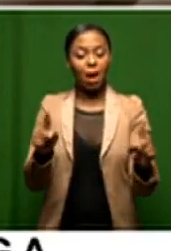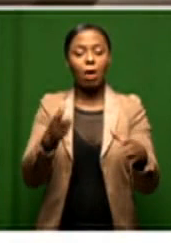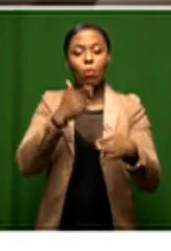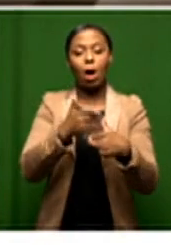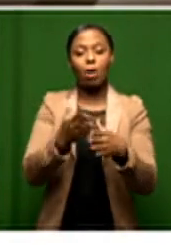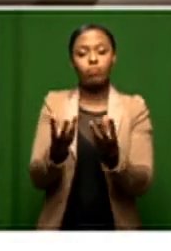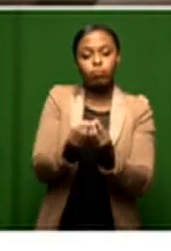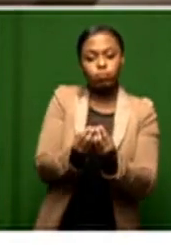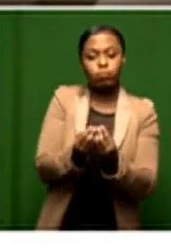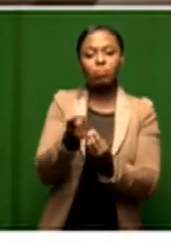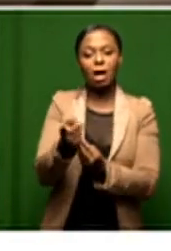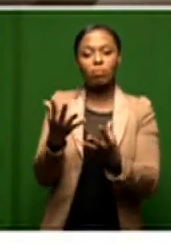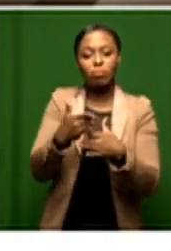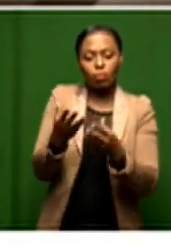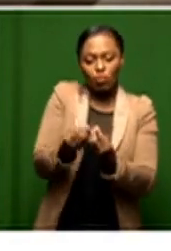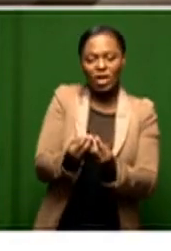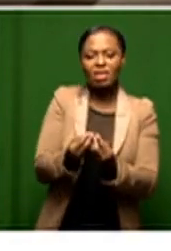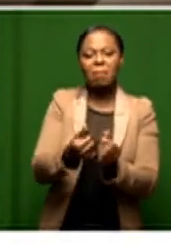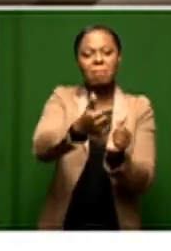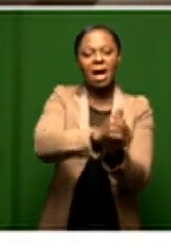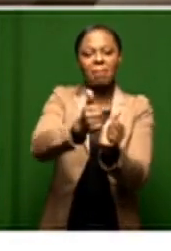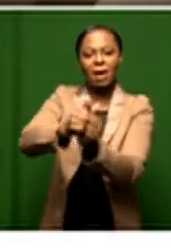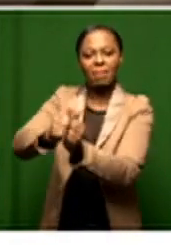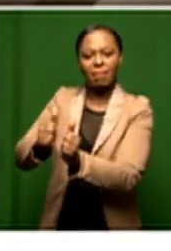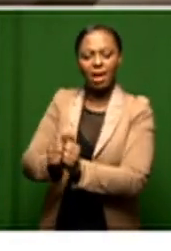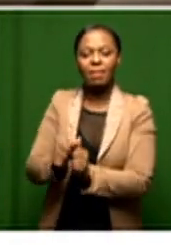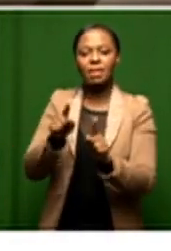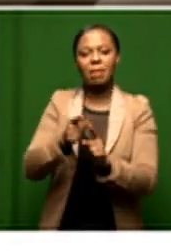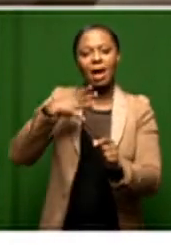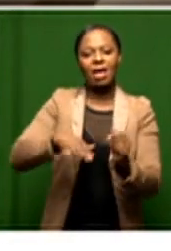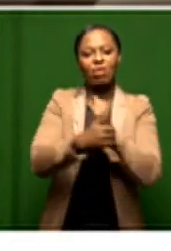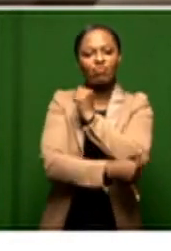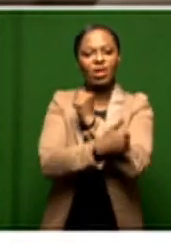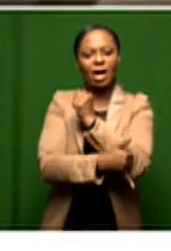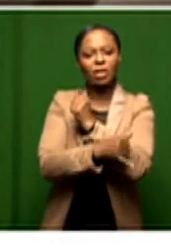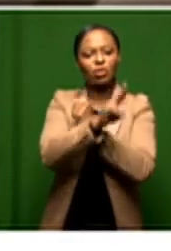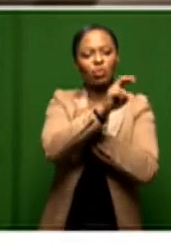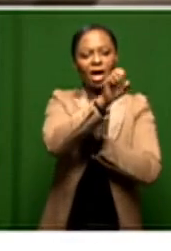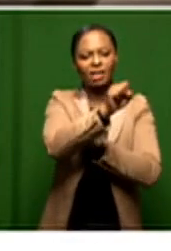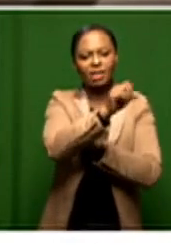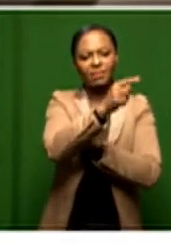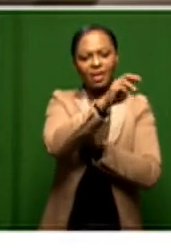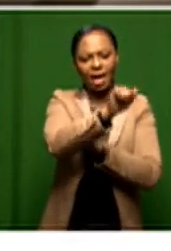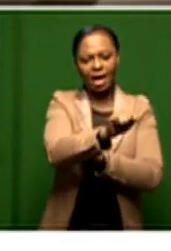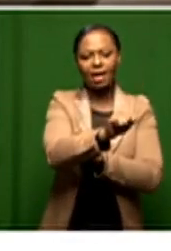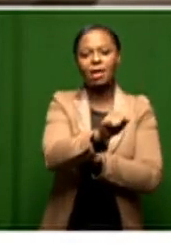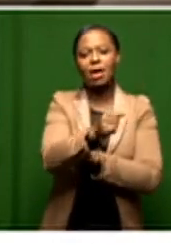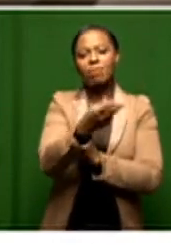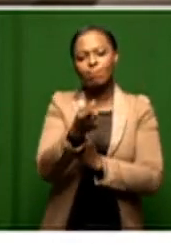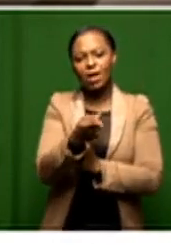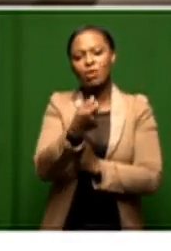we understand, with their counterparts in other countries like the US FDA, the Food and Drug